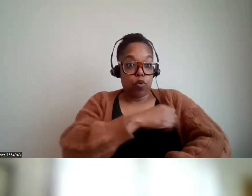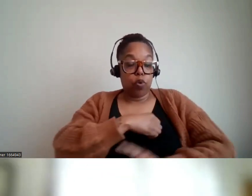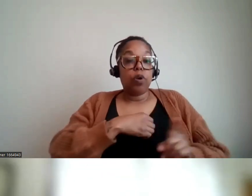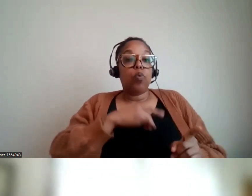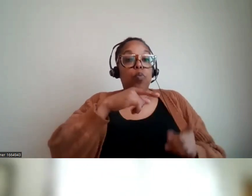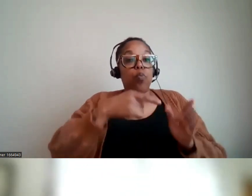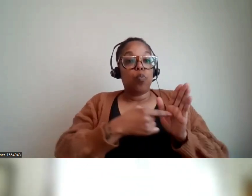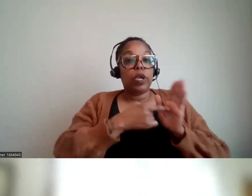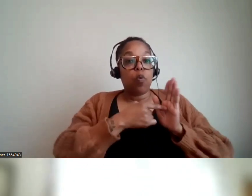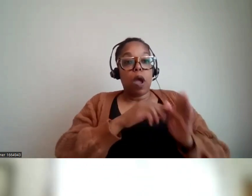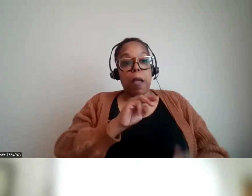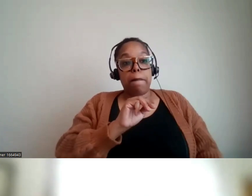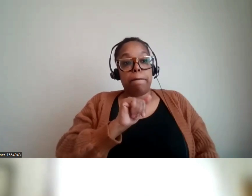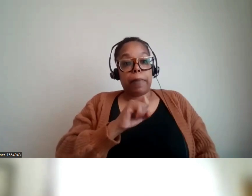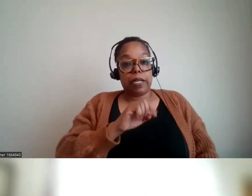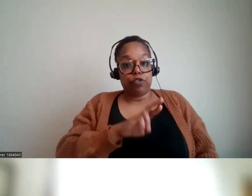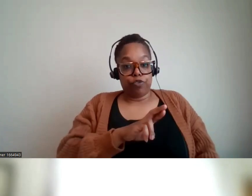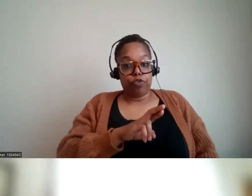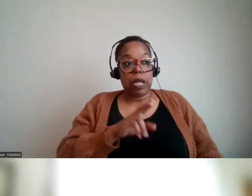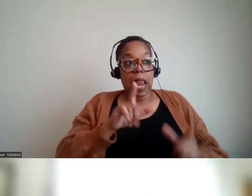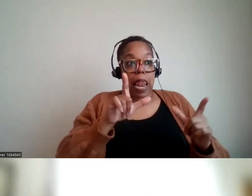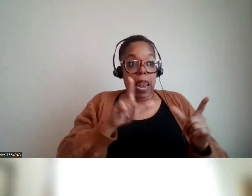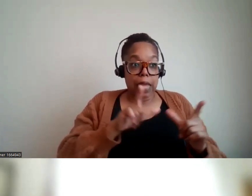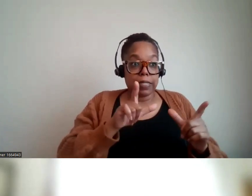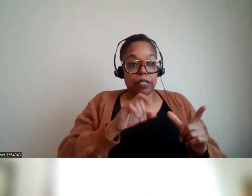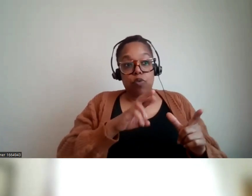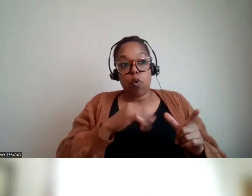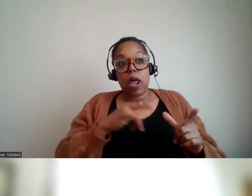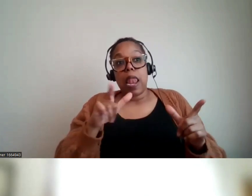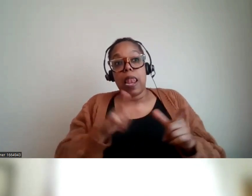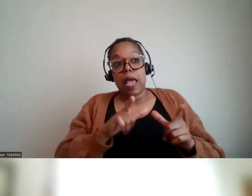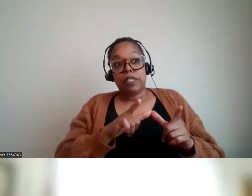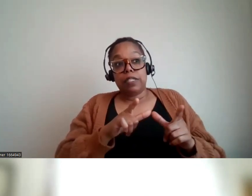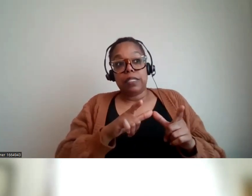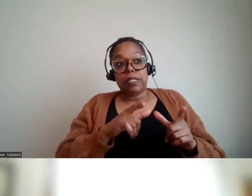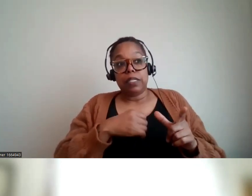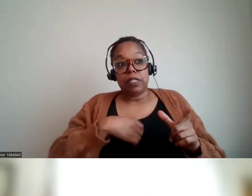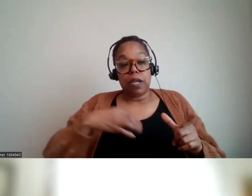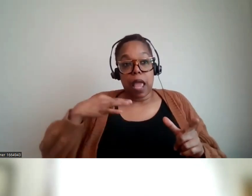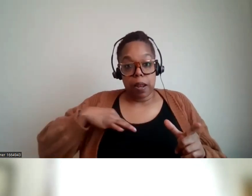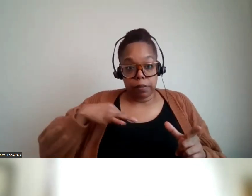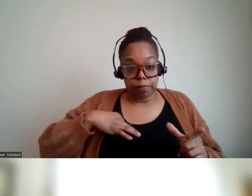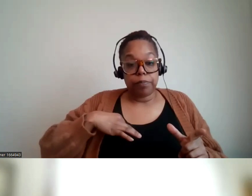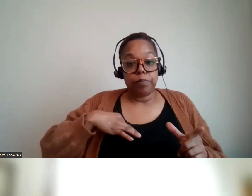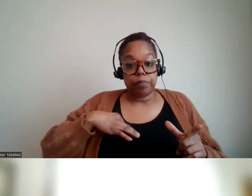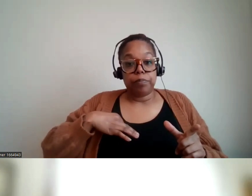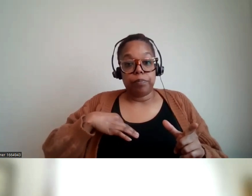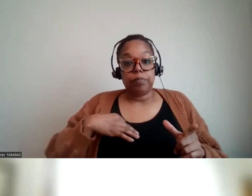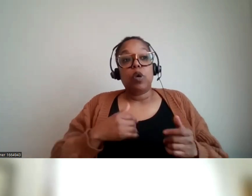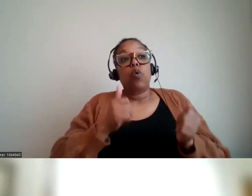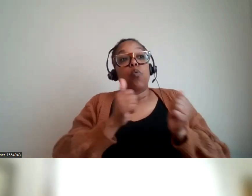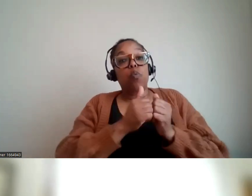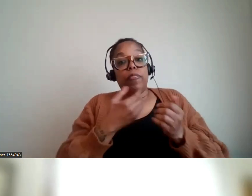trained, licensed or license eligible. Connecticut's contract in the contracts with the